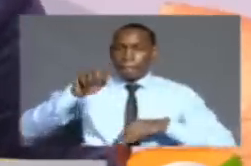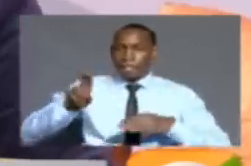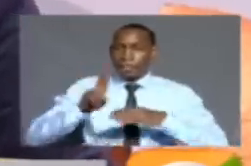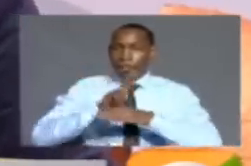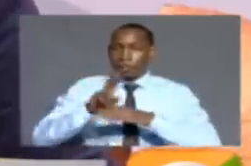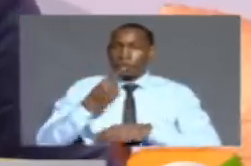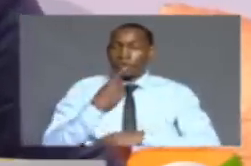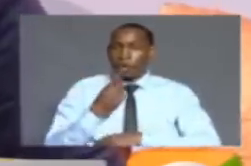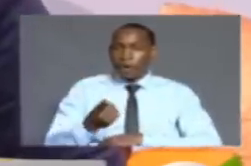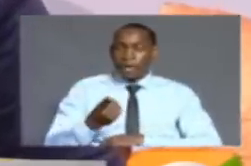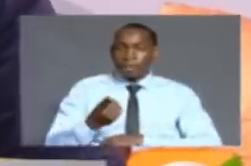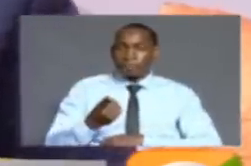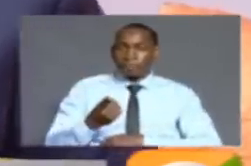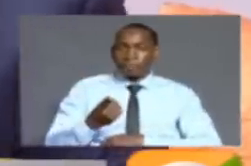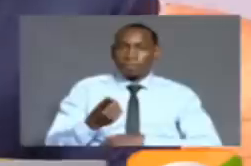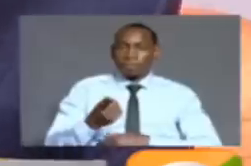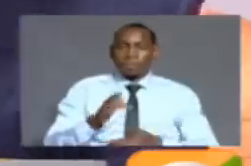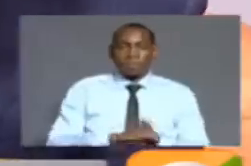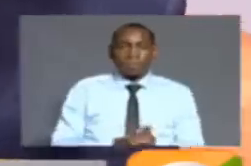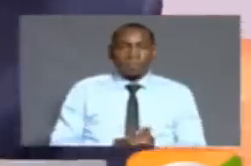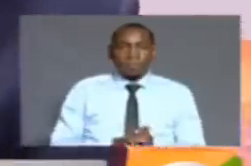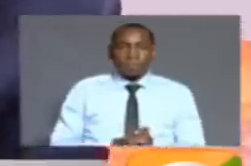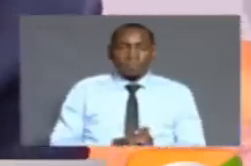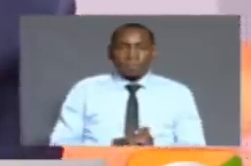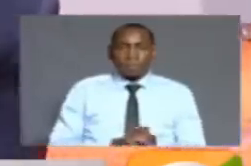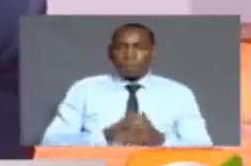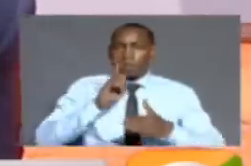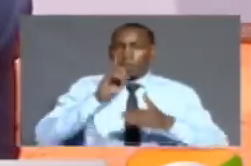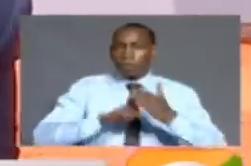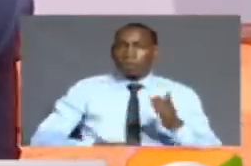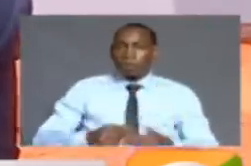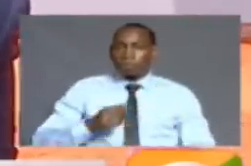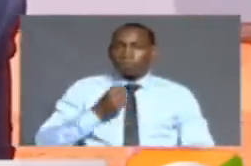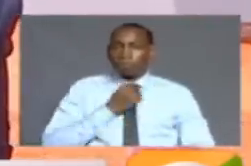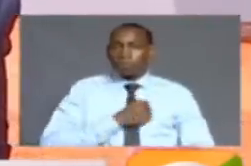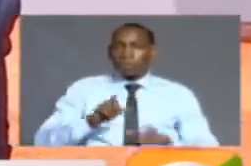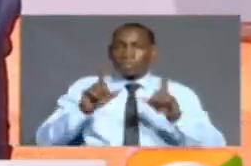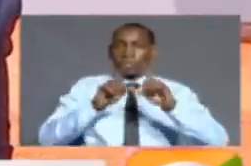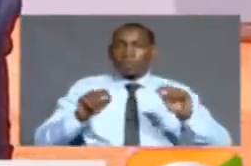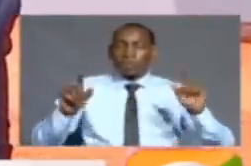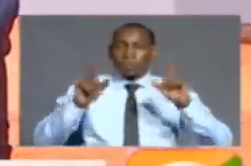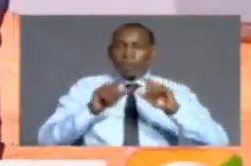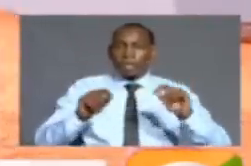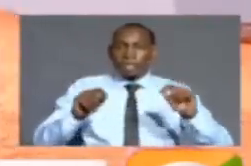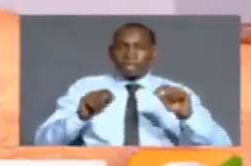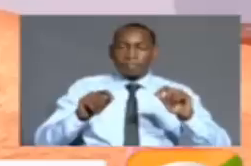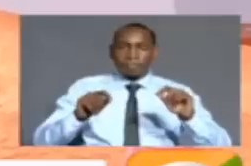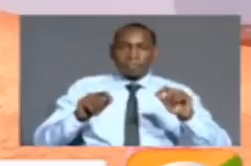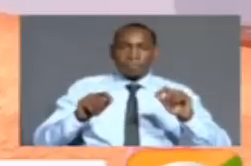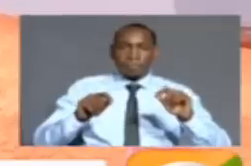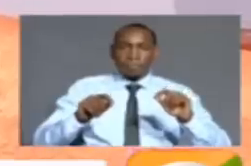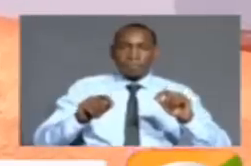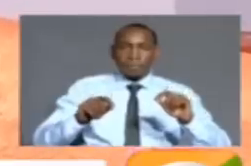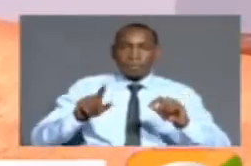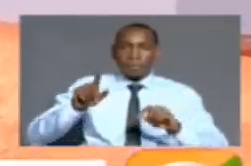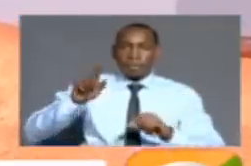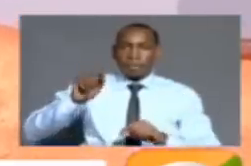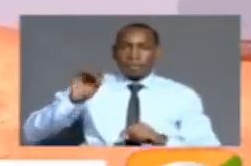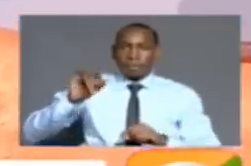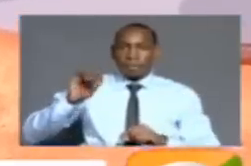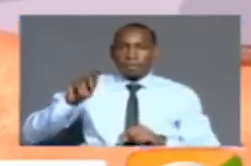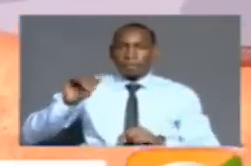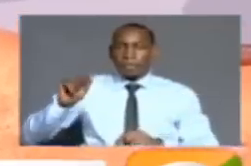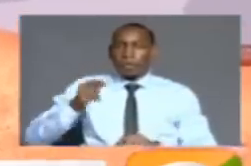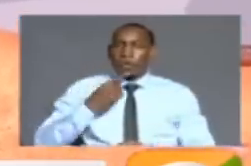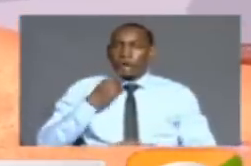order. So what excuse is my dear brother Kiriako going to give us now if that restoration order he